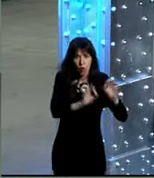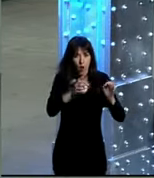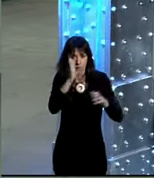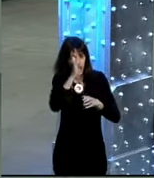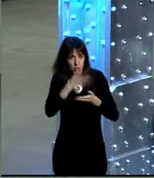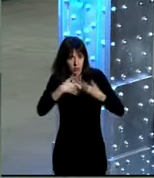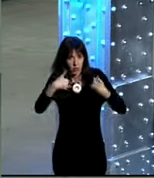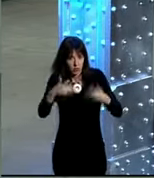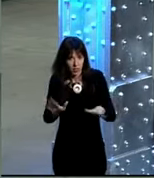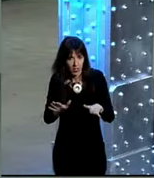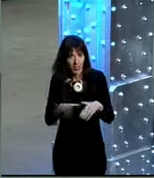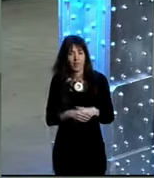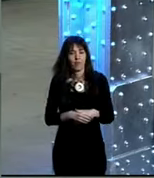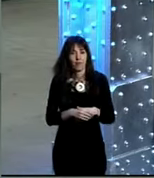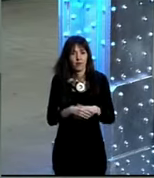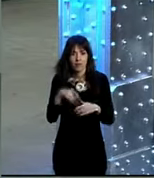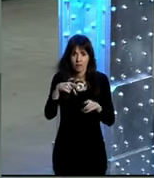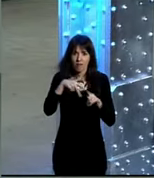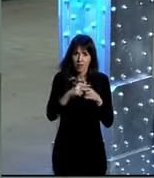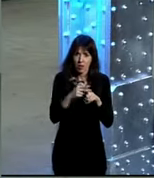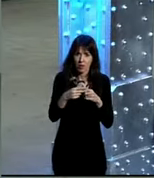it's a good tool to tell a story.